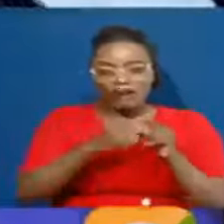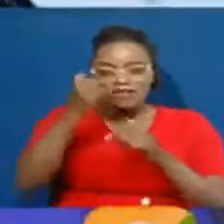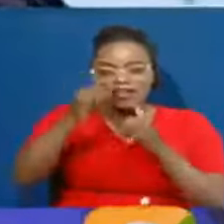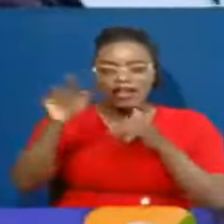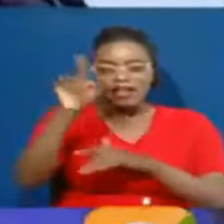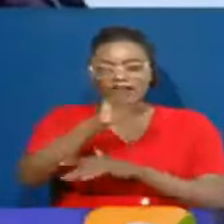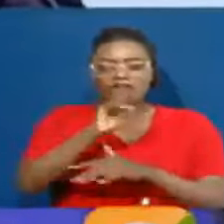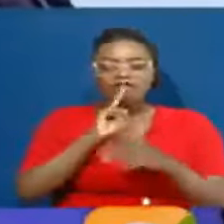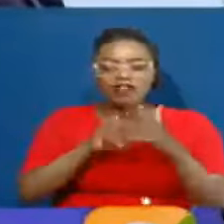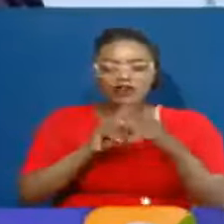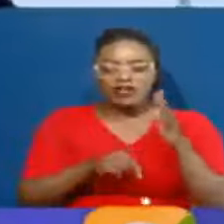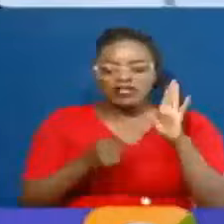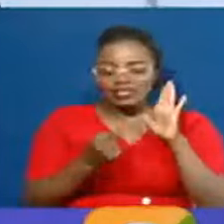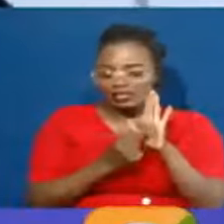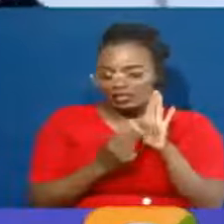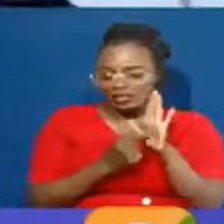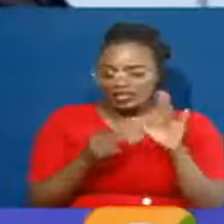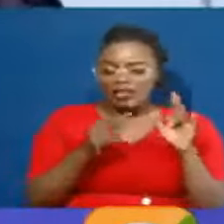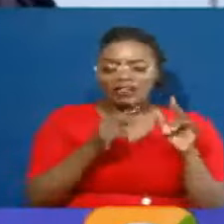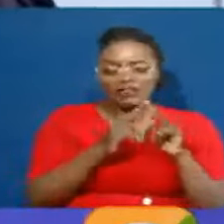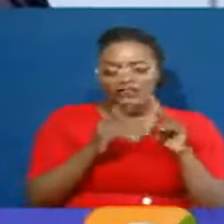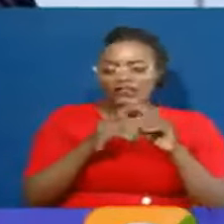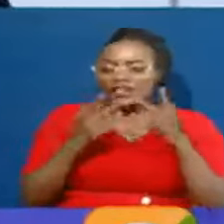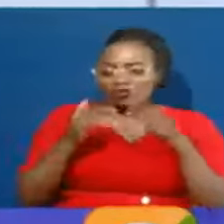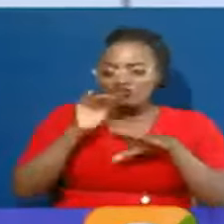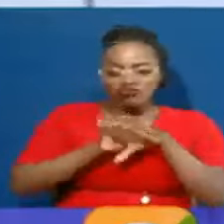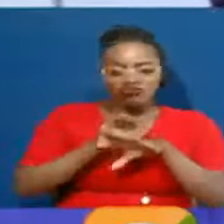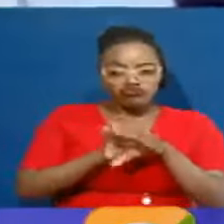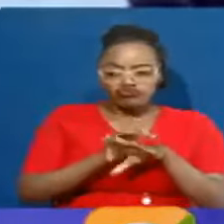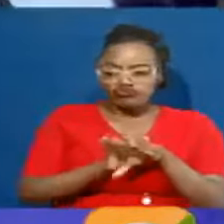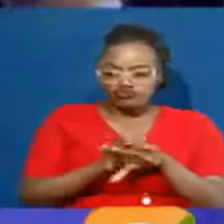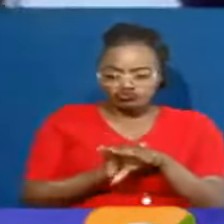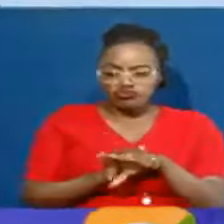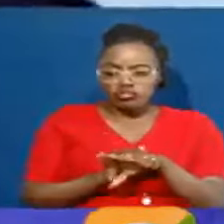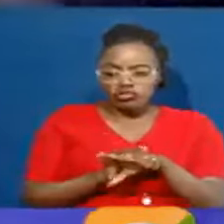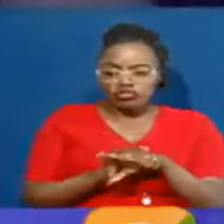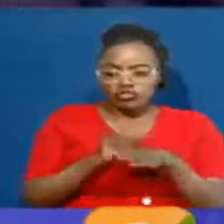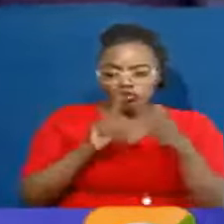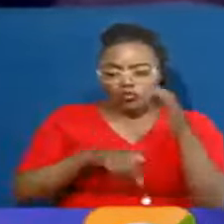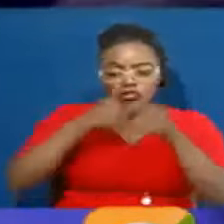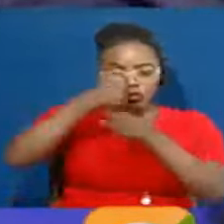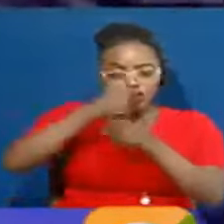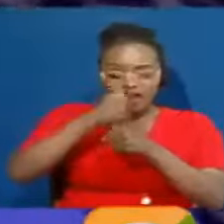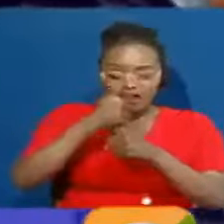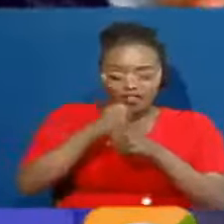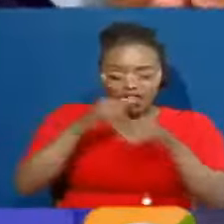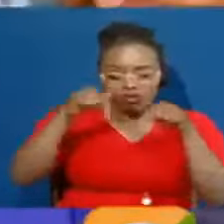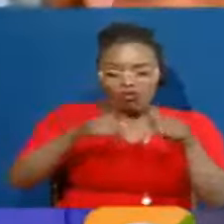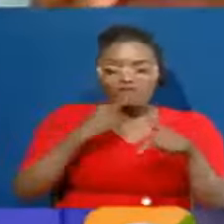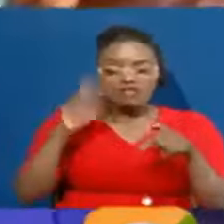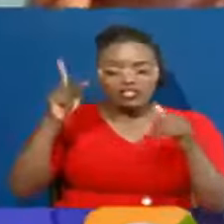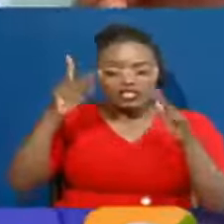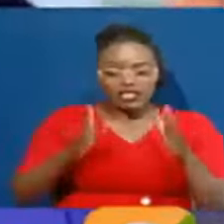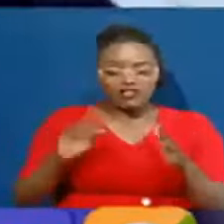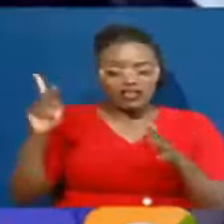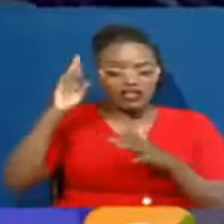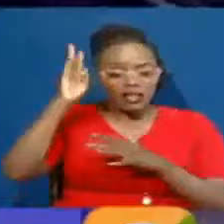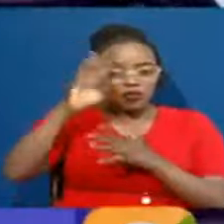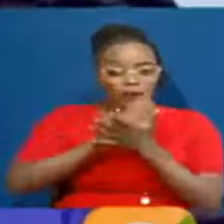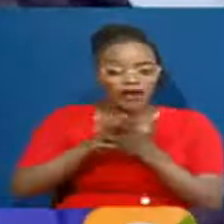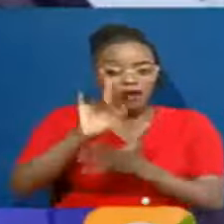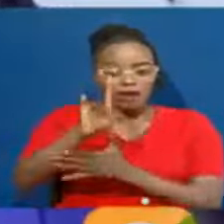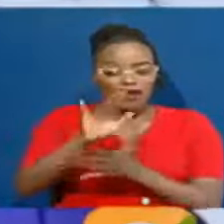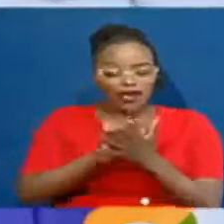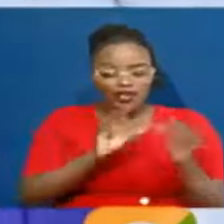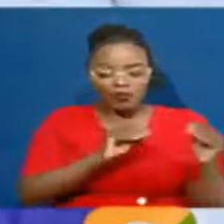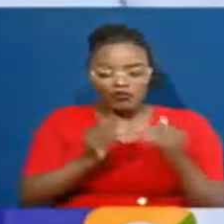want to say this is a very noble work that we did today. We want to tell Kenyans that Kenya is going to be one, and